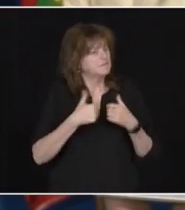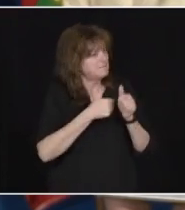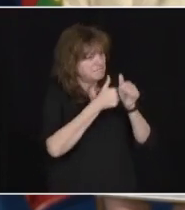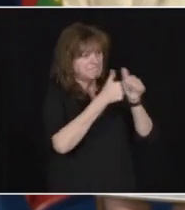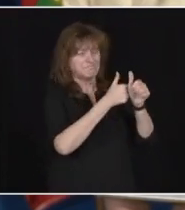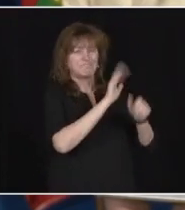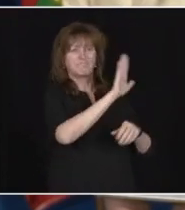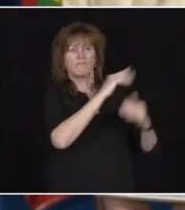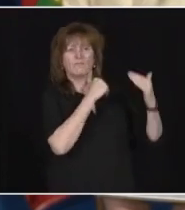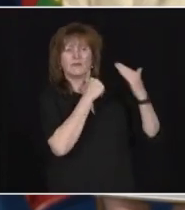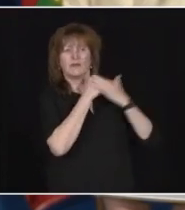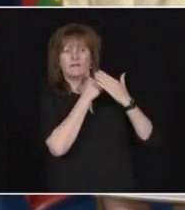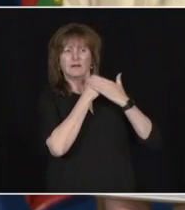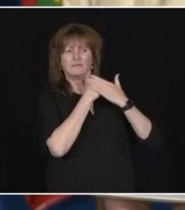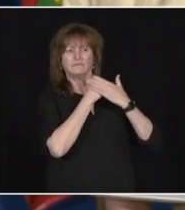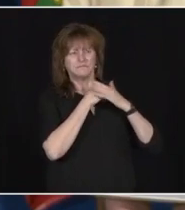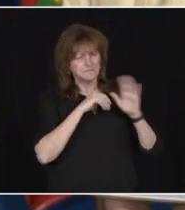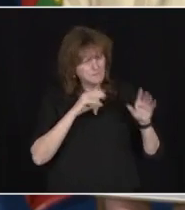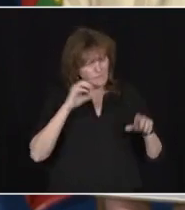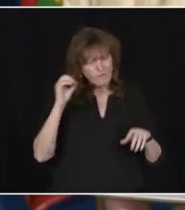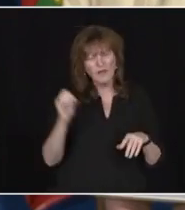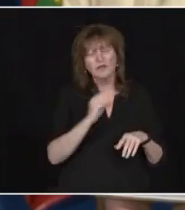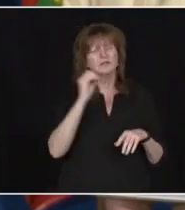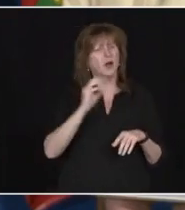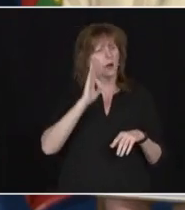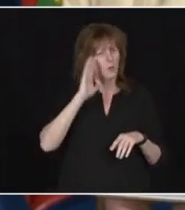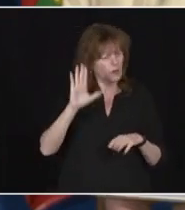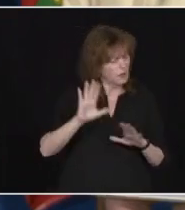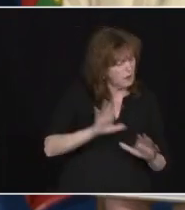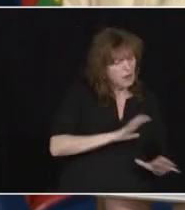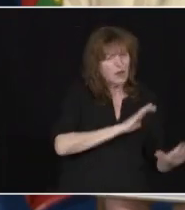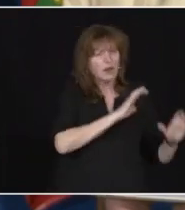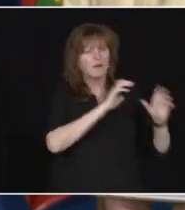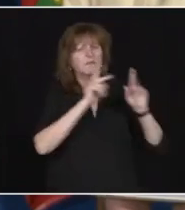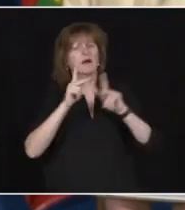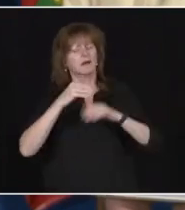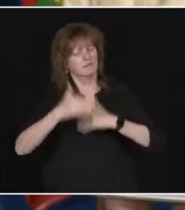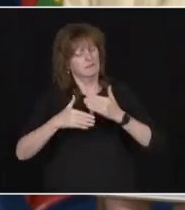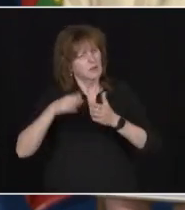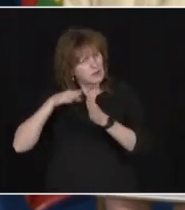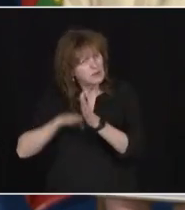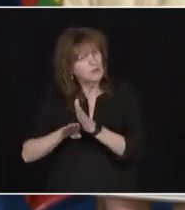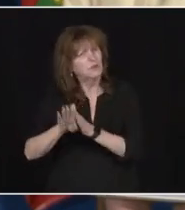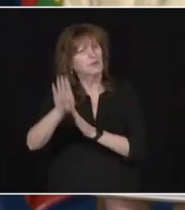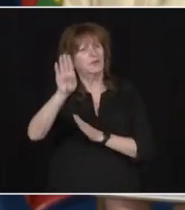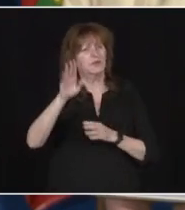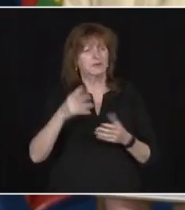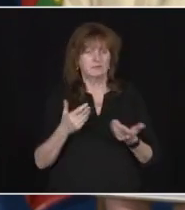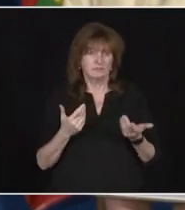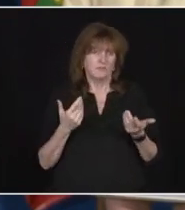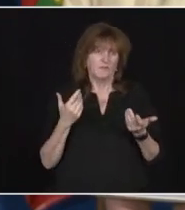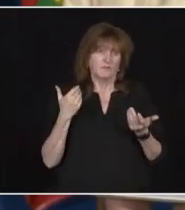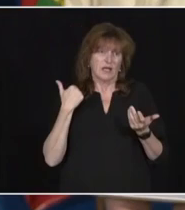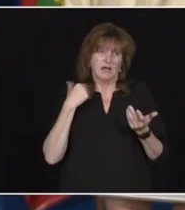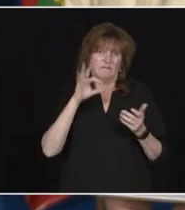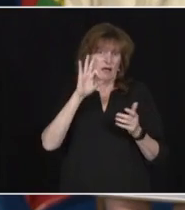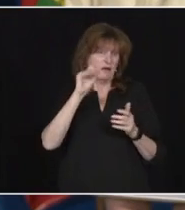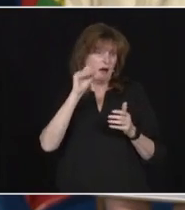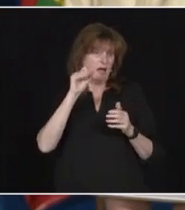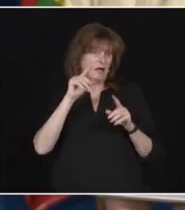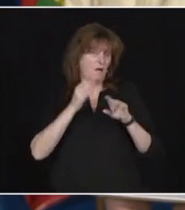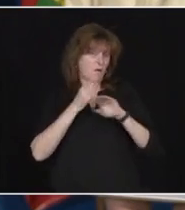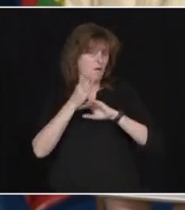on track as much as possible. We've also outlined over 90 different protocols for businesses to follow